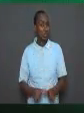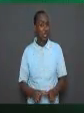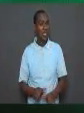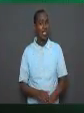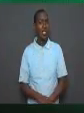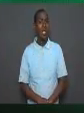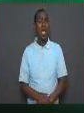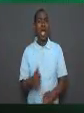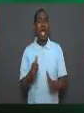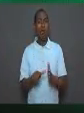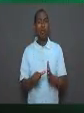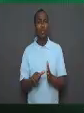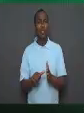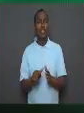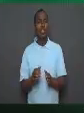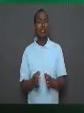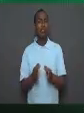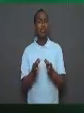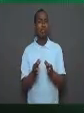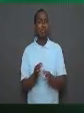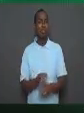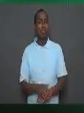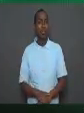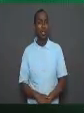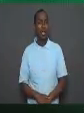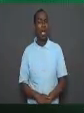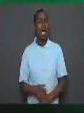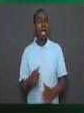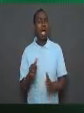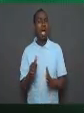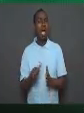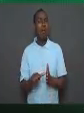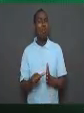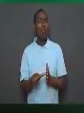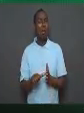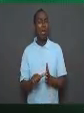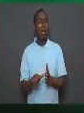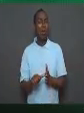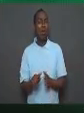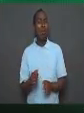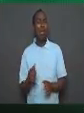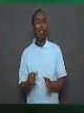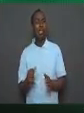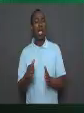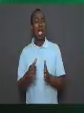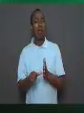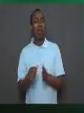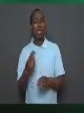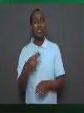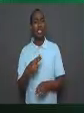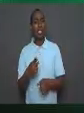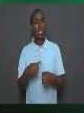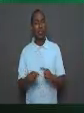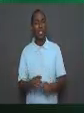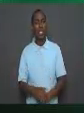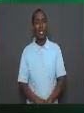Amoebic dysentery is also caused by the amoeba, Entamoeba histolytica. It